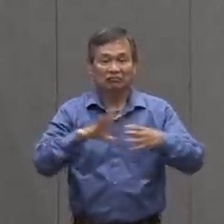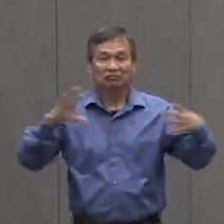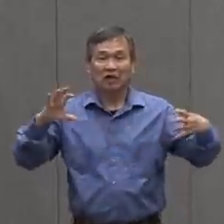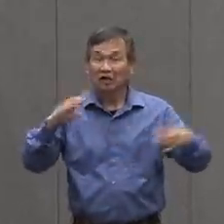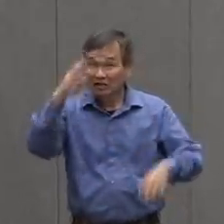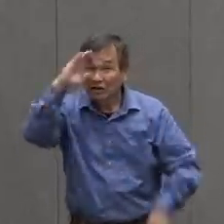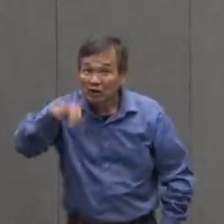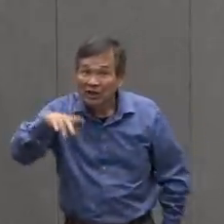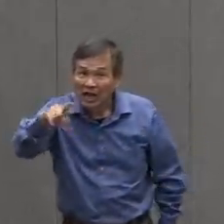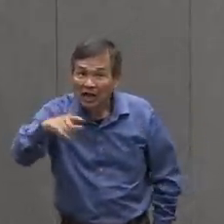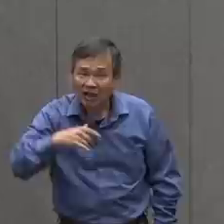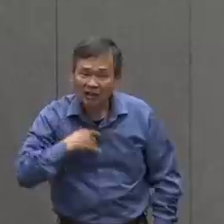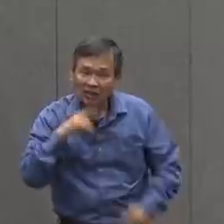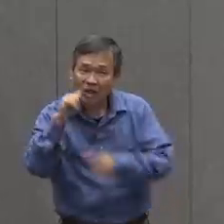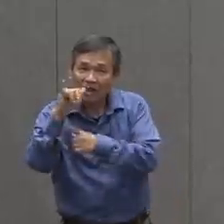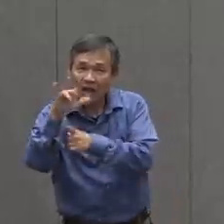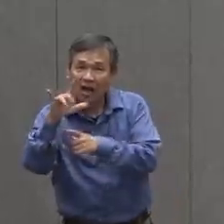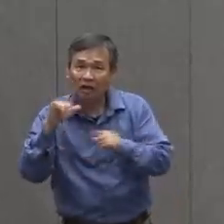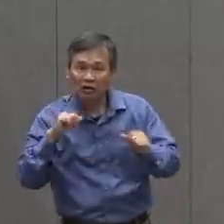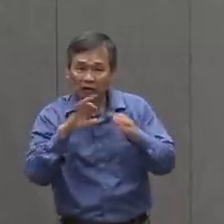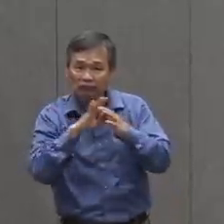their tails can break away?